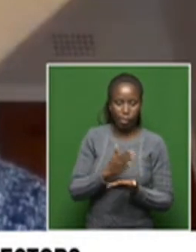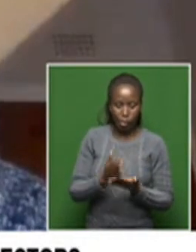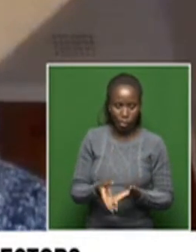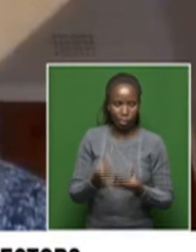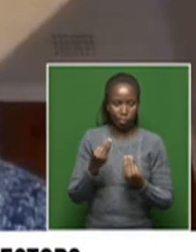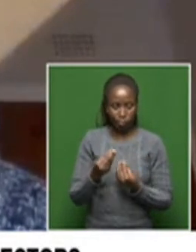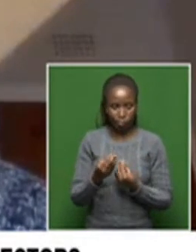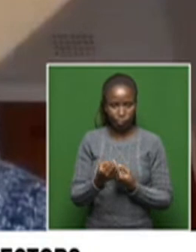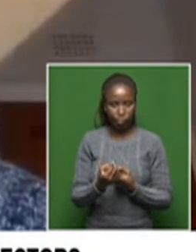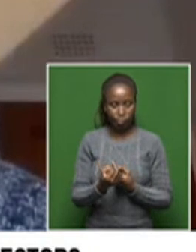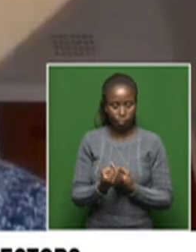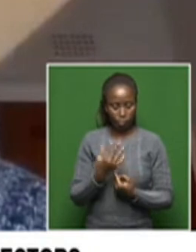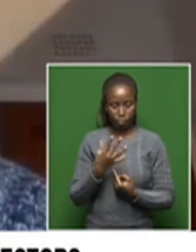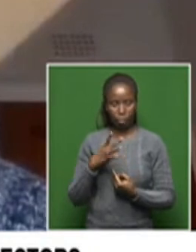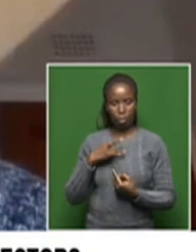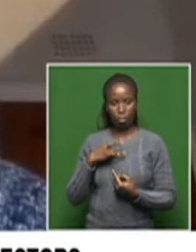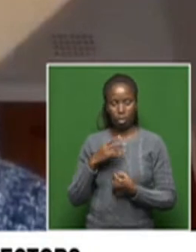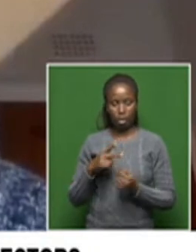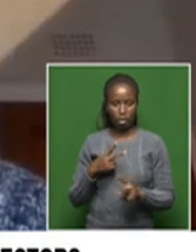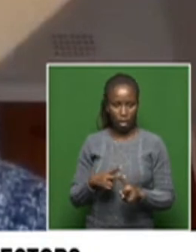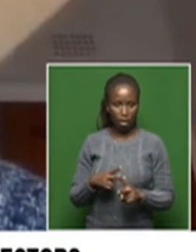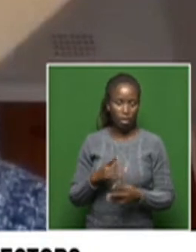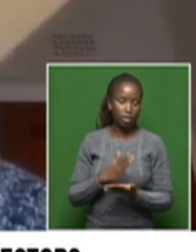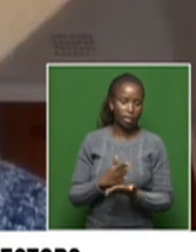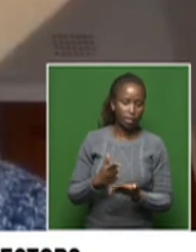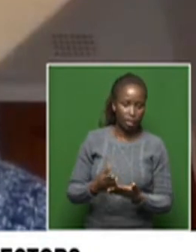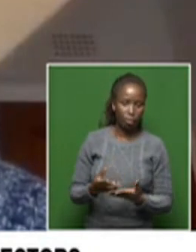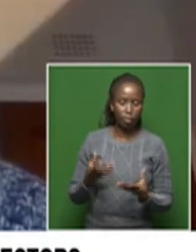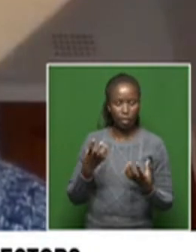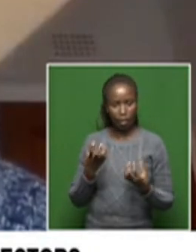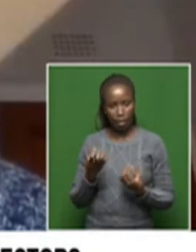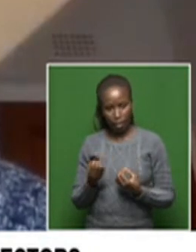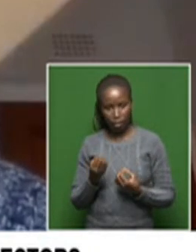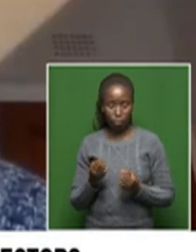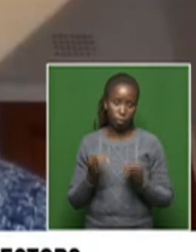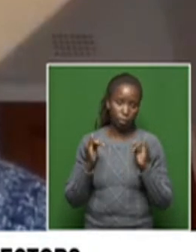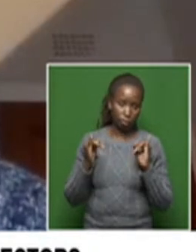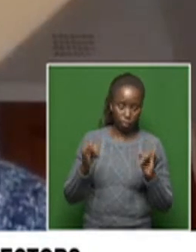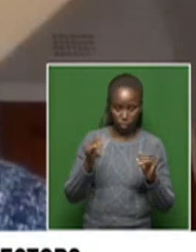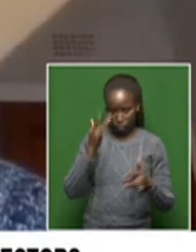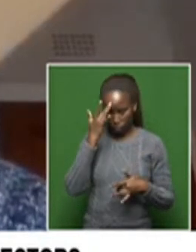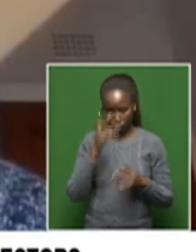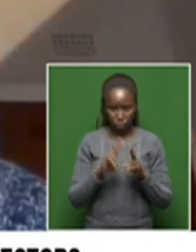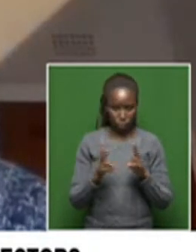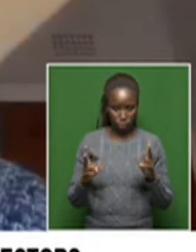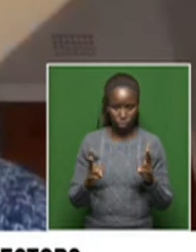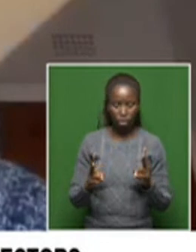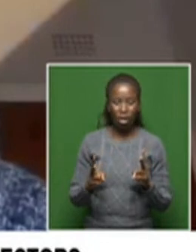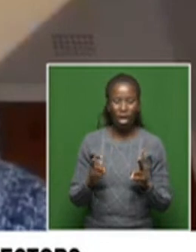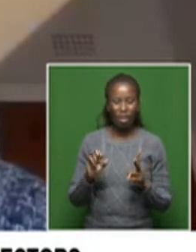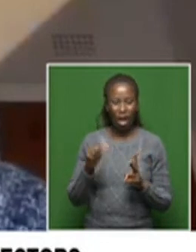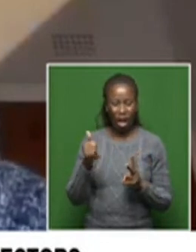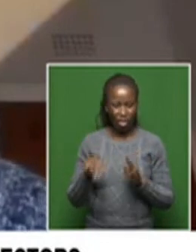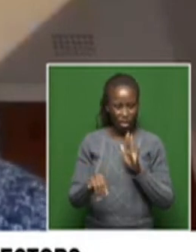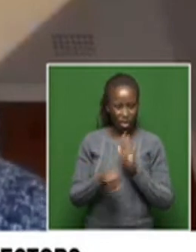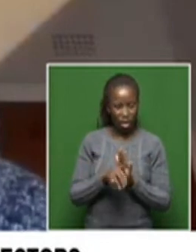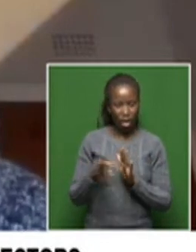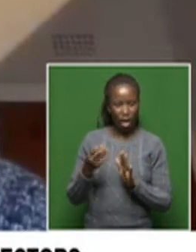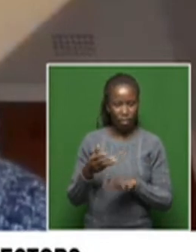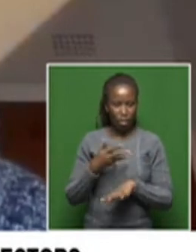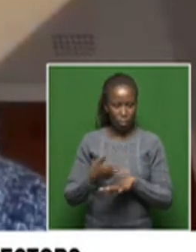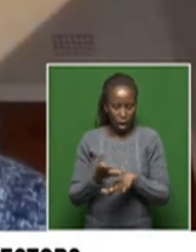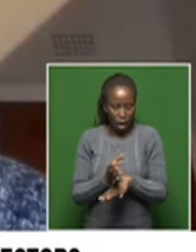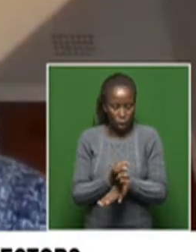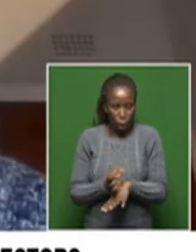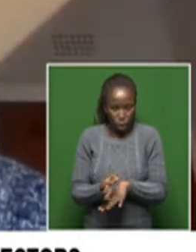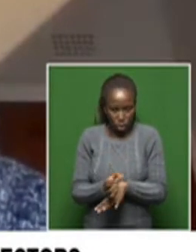them were severe disease, and there was also some a couple who had clots, although most of the breakthrough infections were